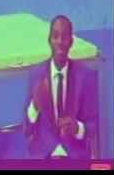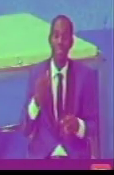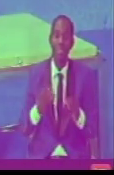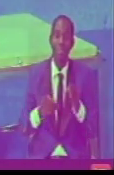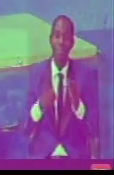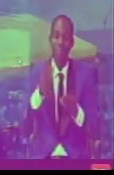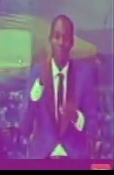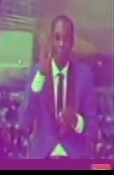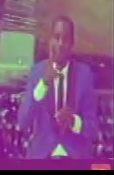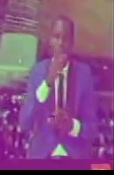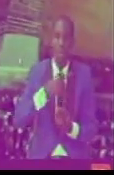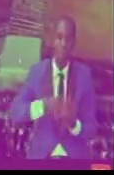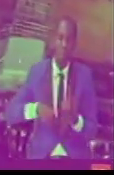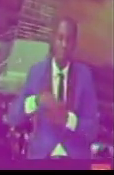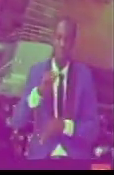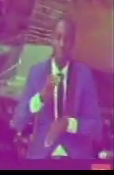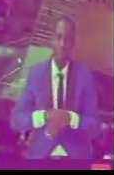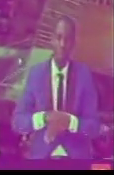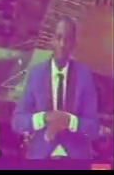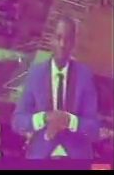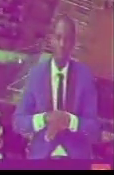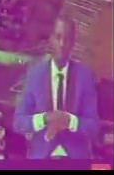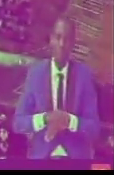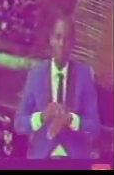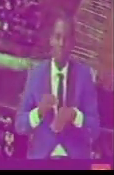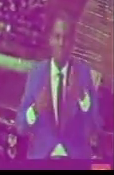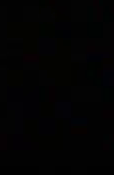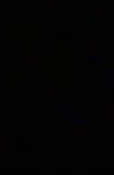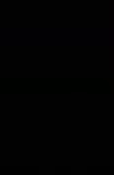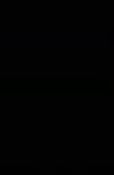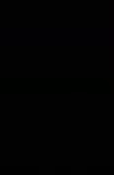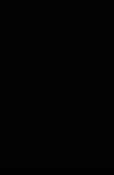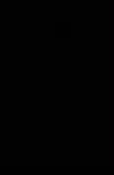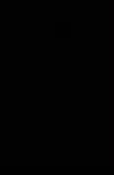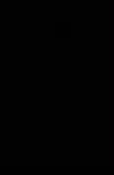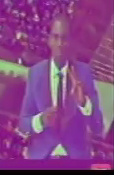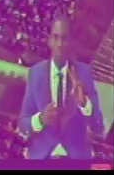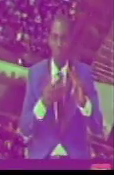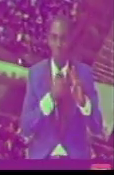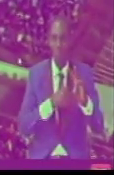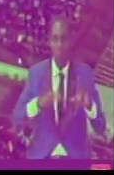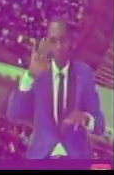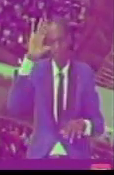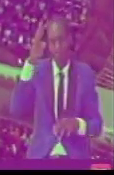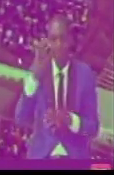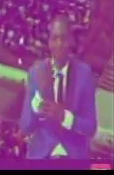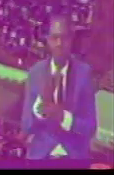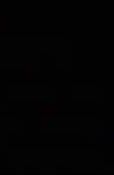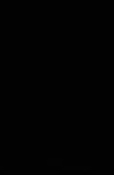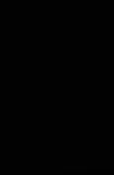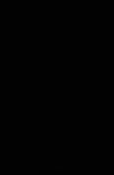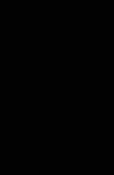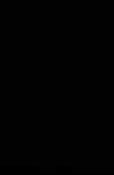evening. If you will attend the carol on the 17th, let me see your hands up. You know you are in church.